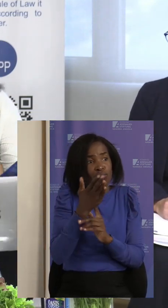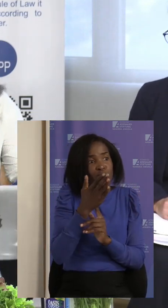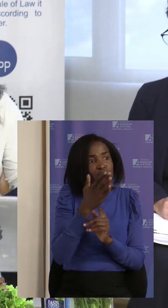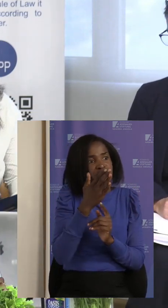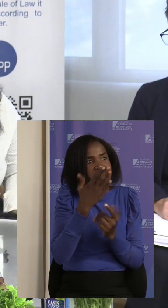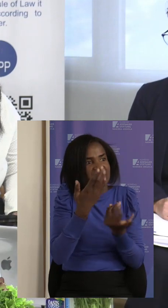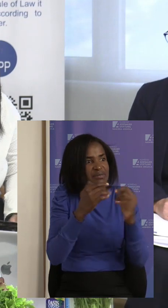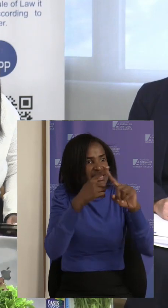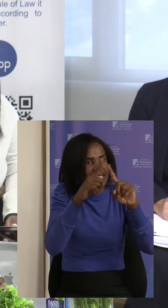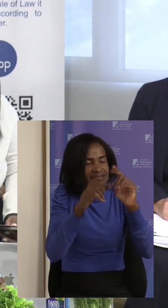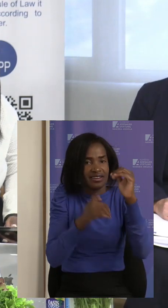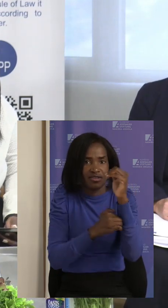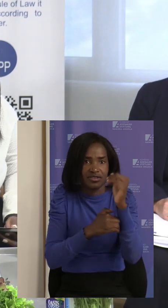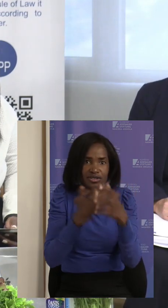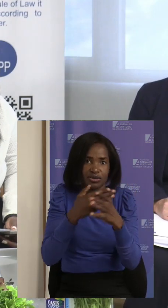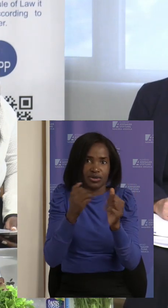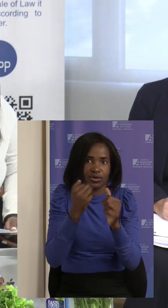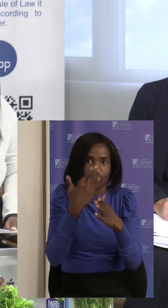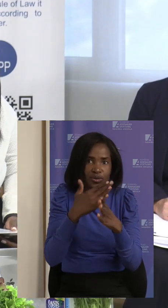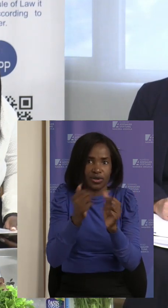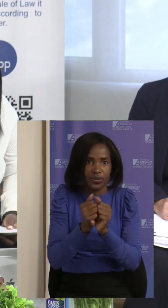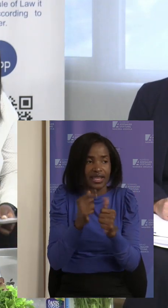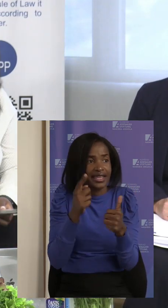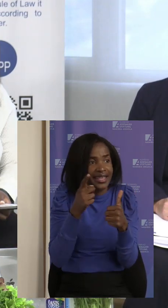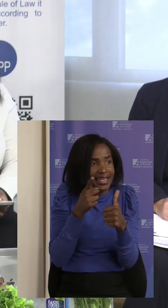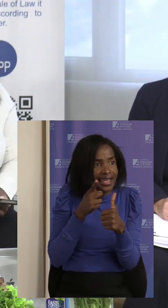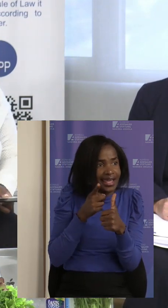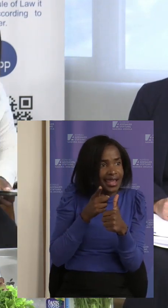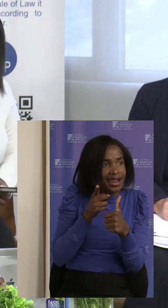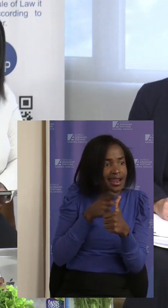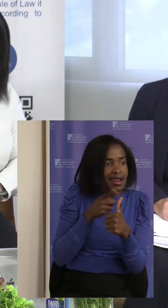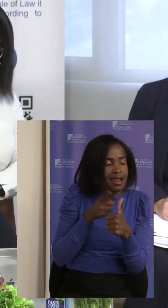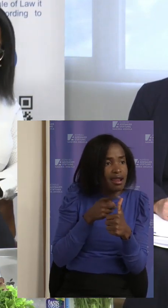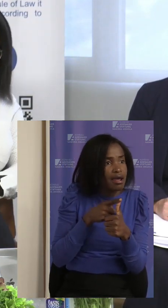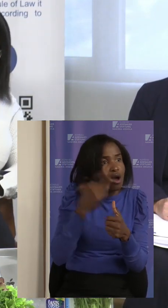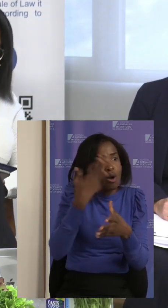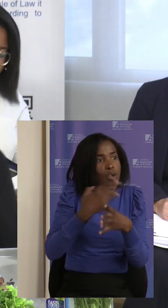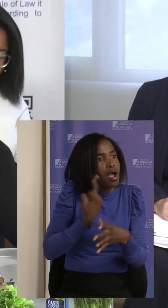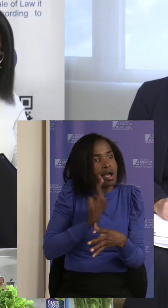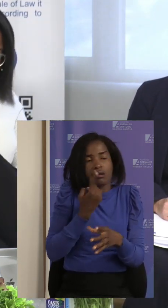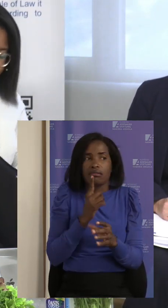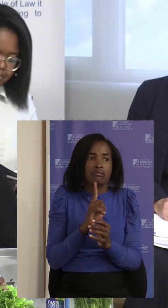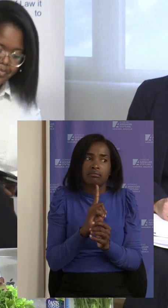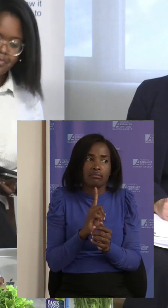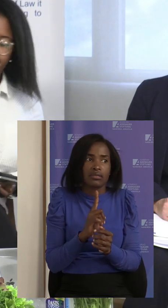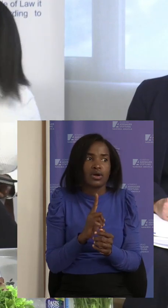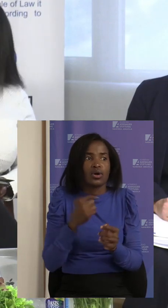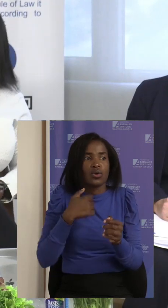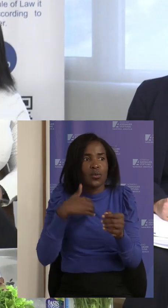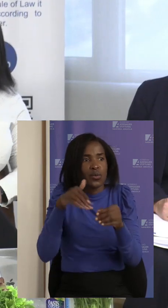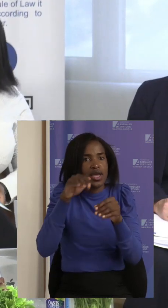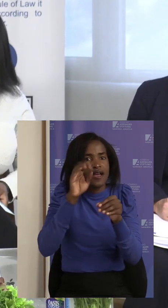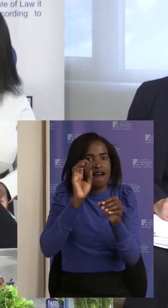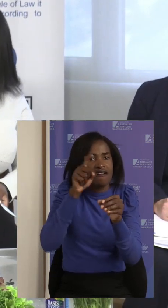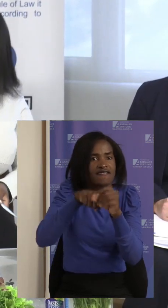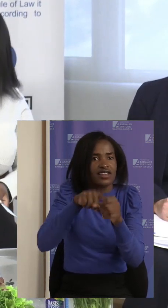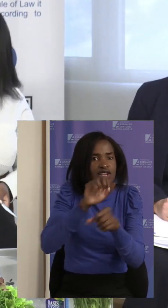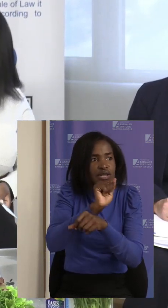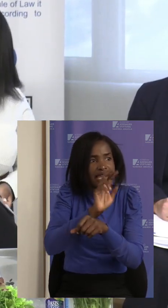agencies that we are working with. Number one, of course, we don't work in isolation. We are affiliated to the